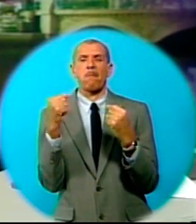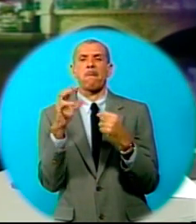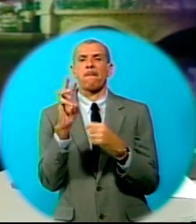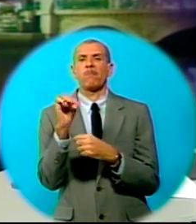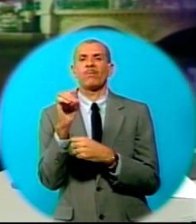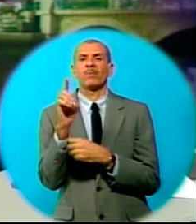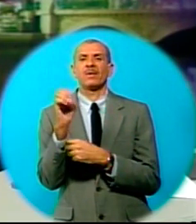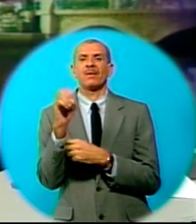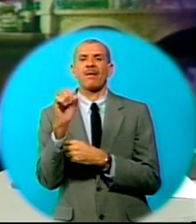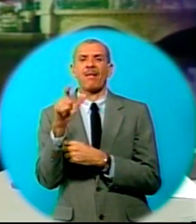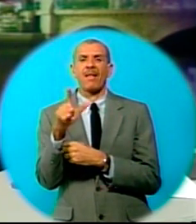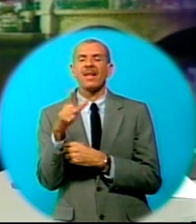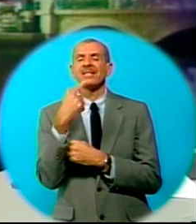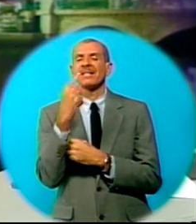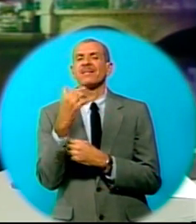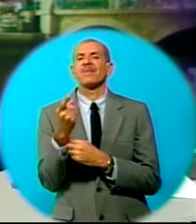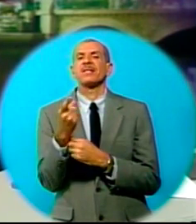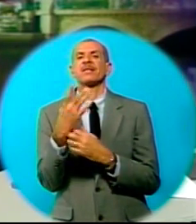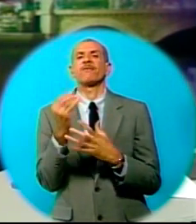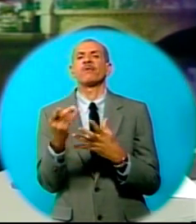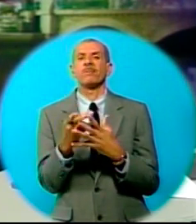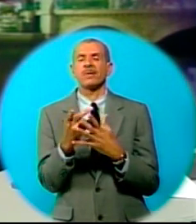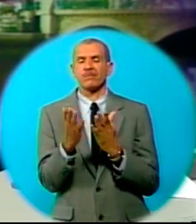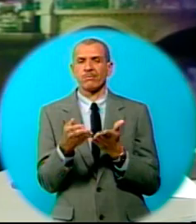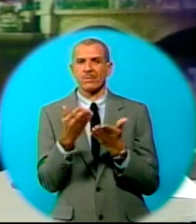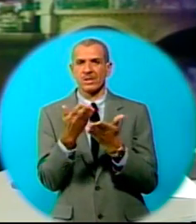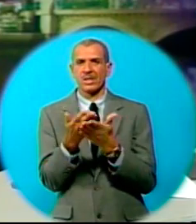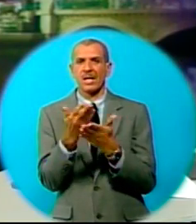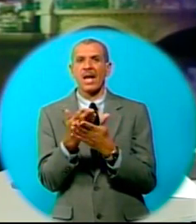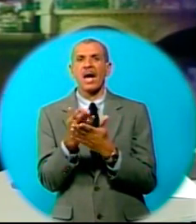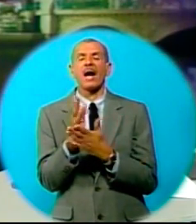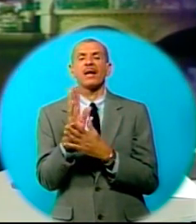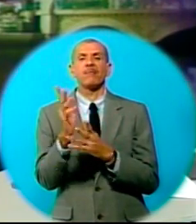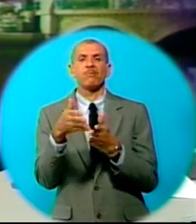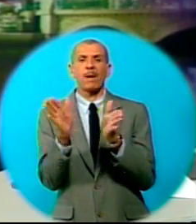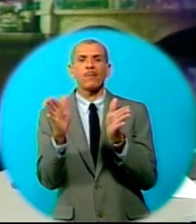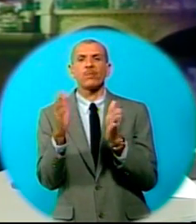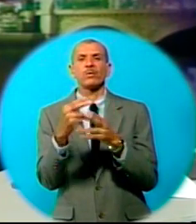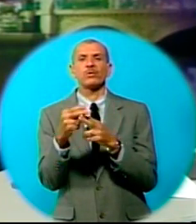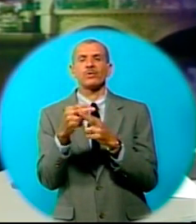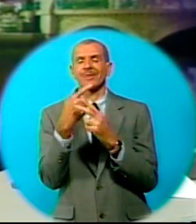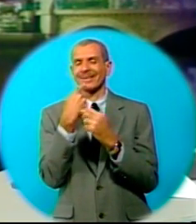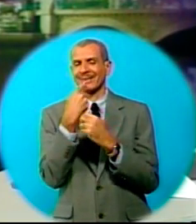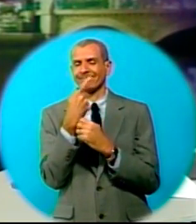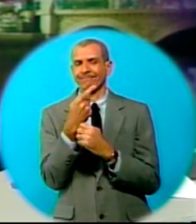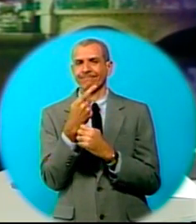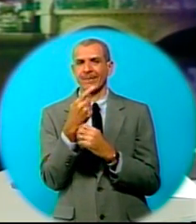of substantive models have been proposed and the public will soon have their say.